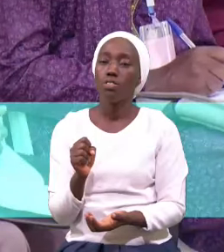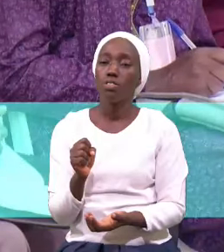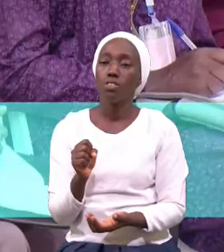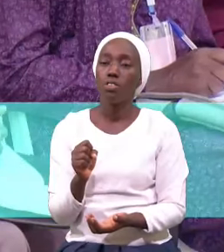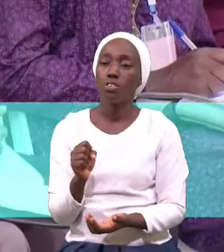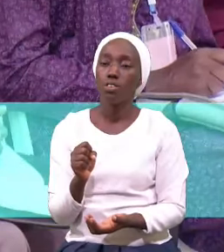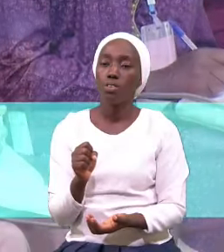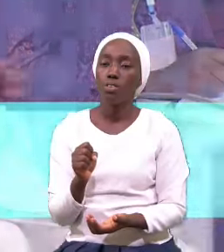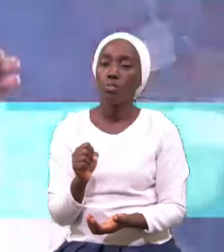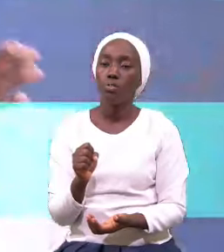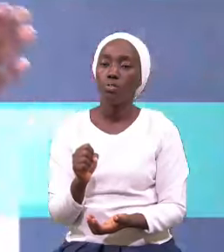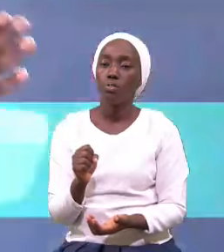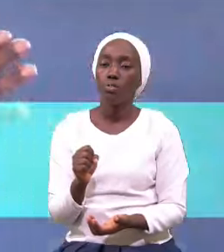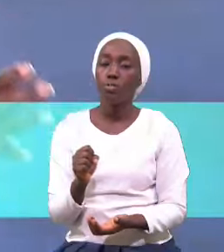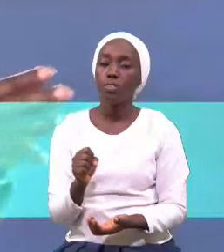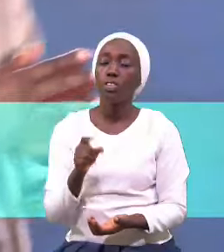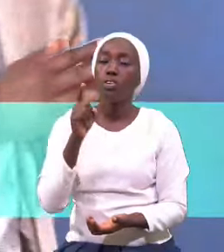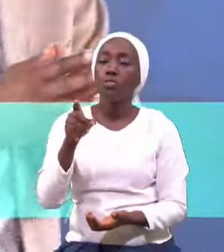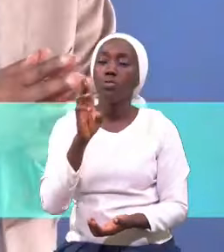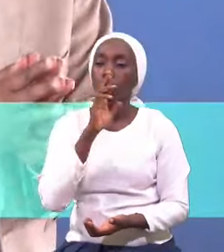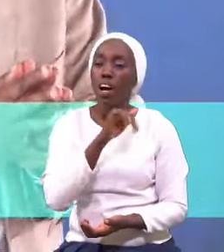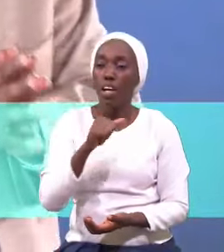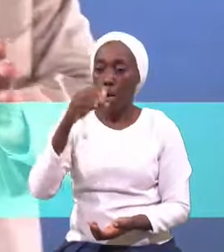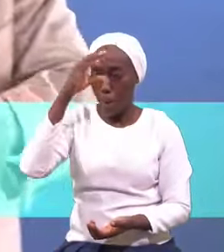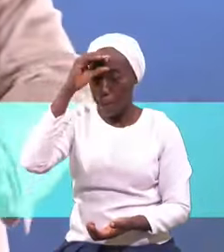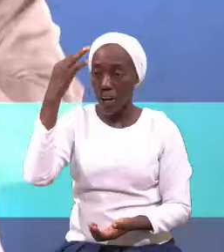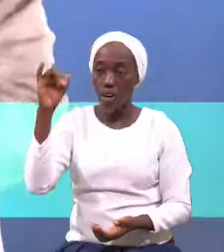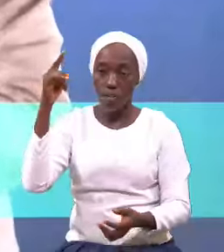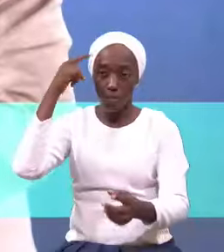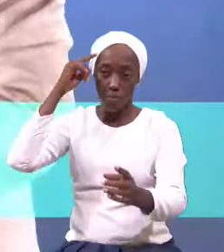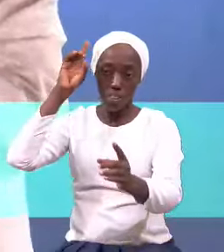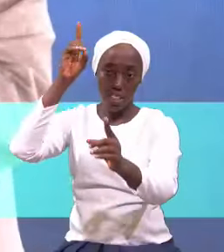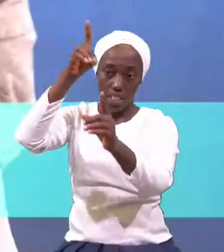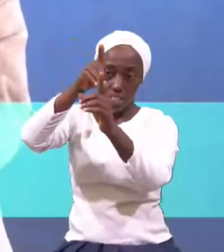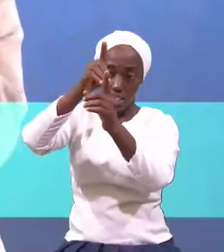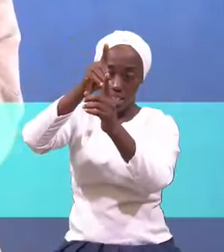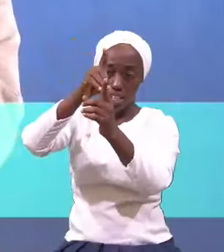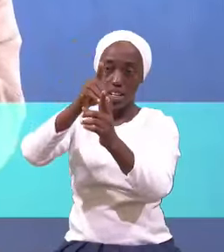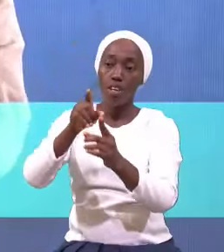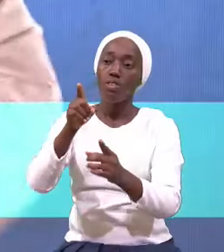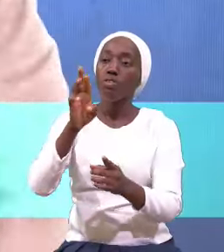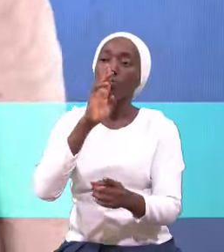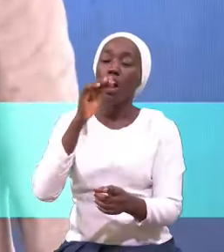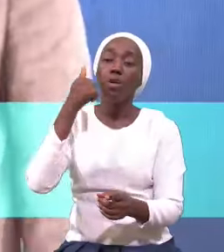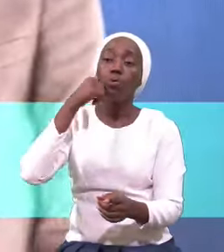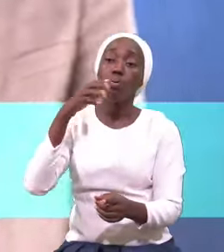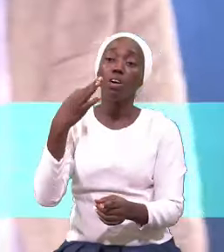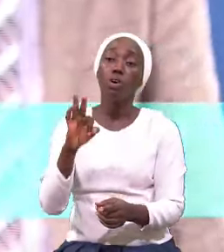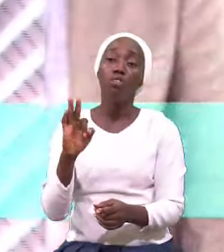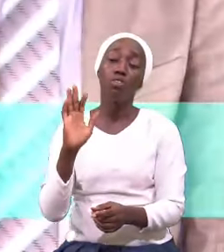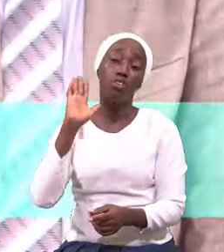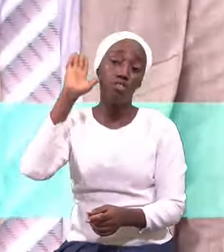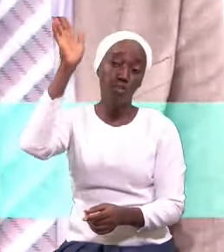You're a man of destiny. You're a woman of destiny.